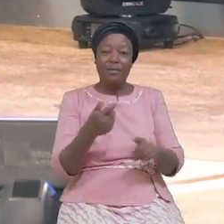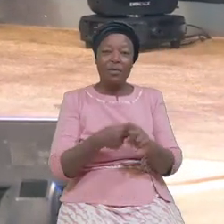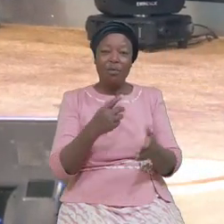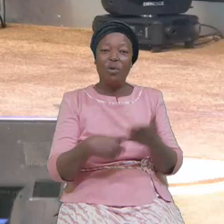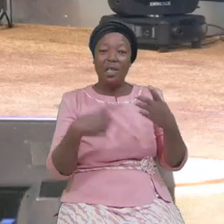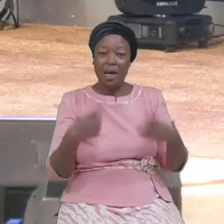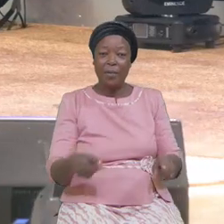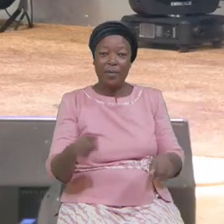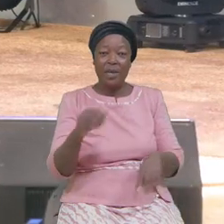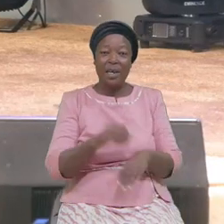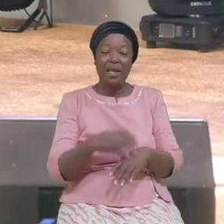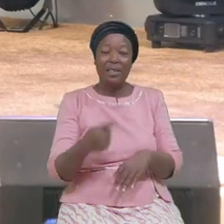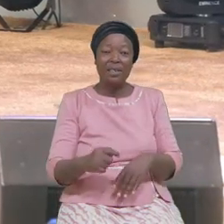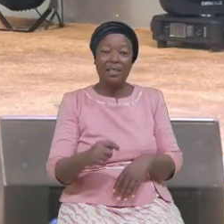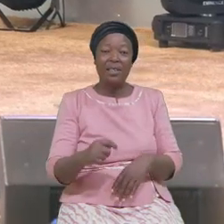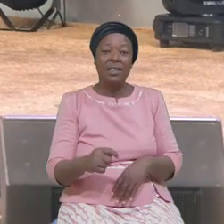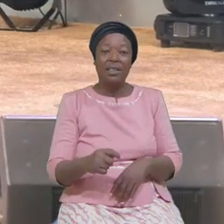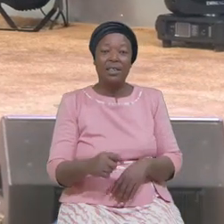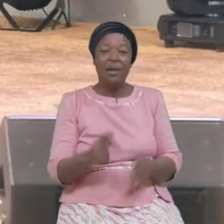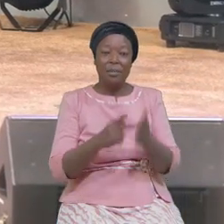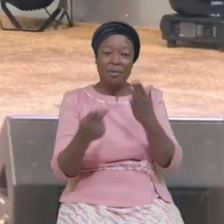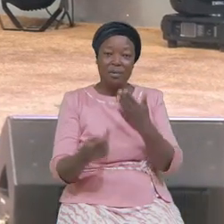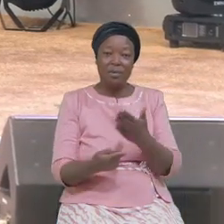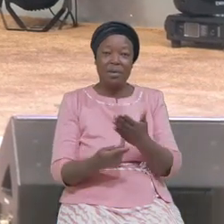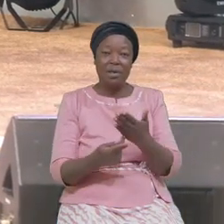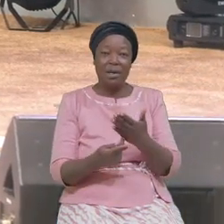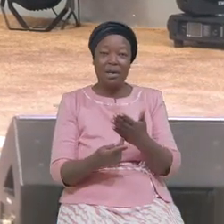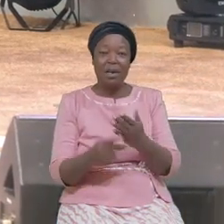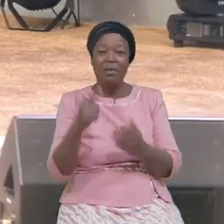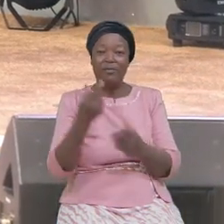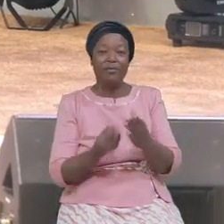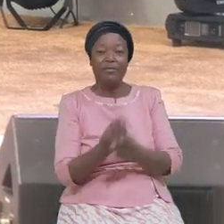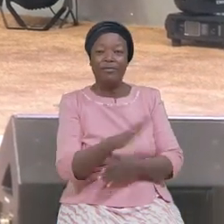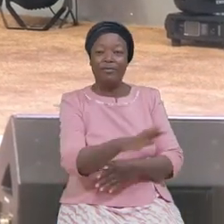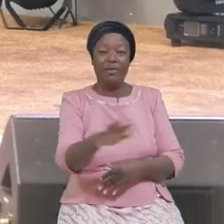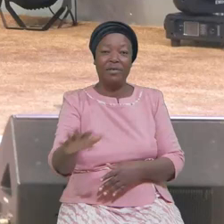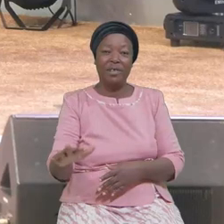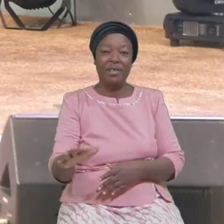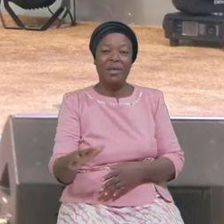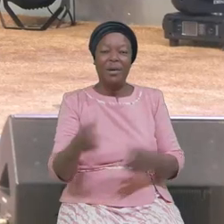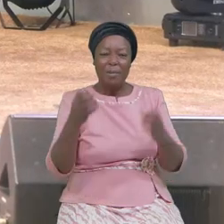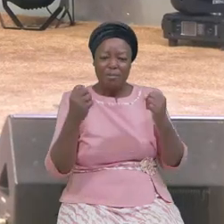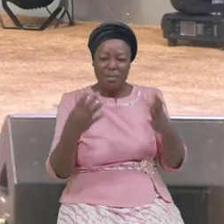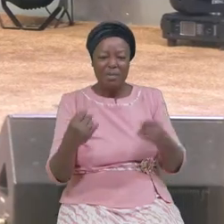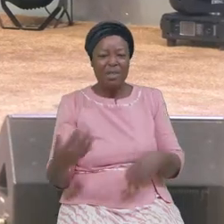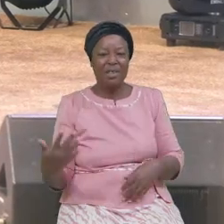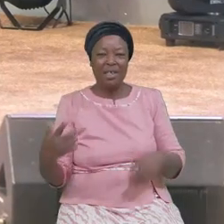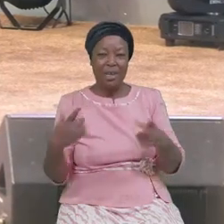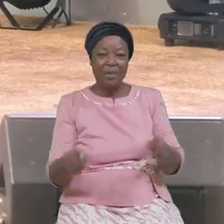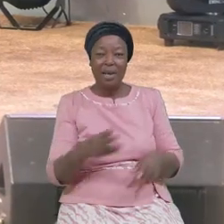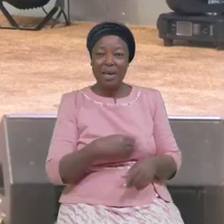crusade field, a lot of things happened, and their testimonies, their miracle,